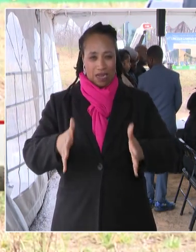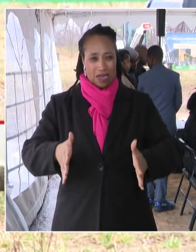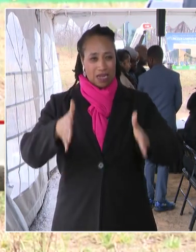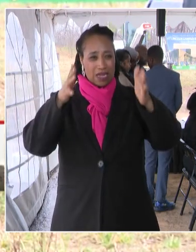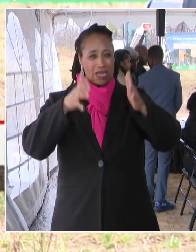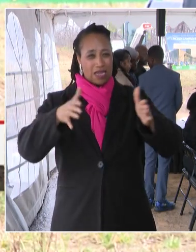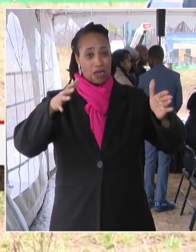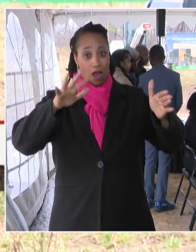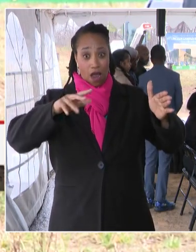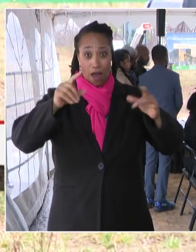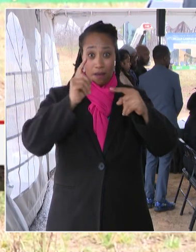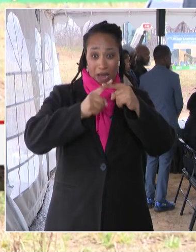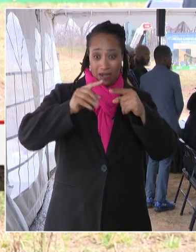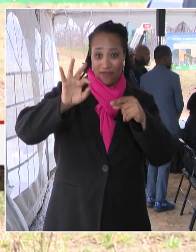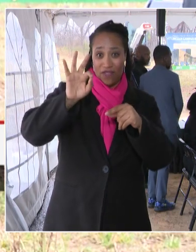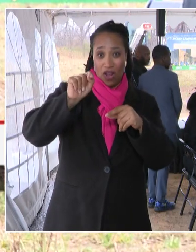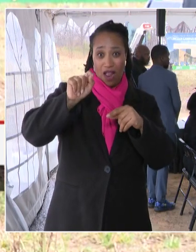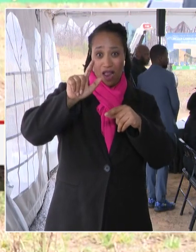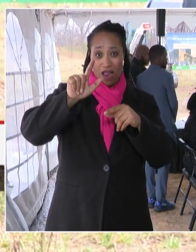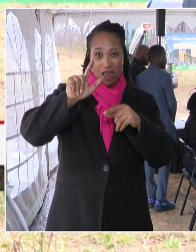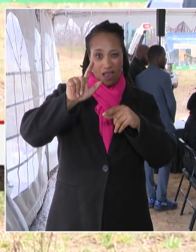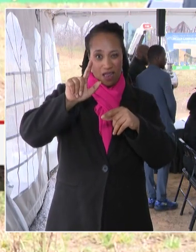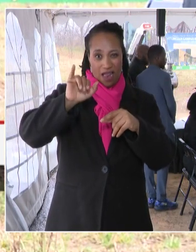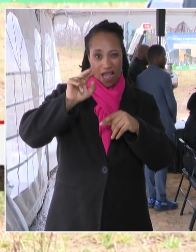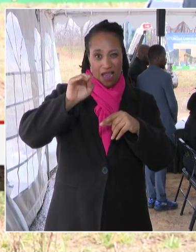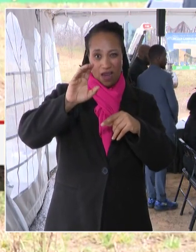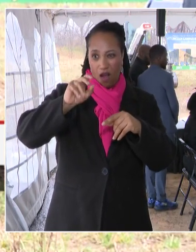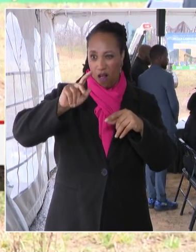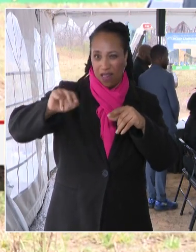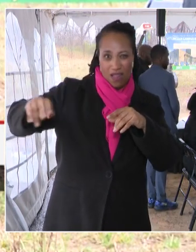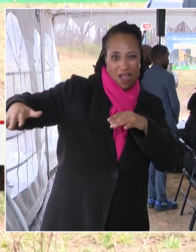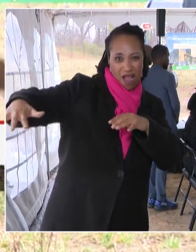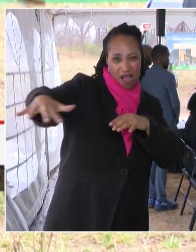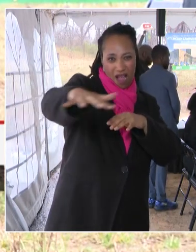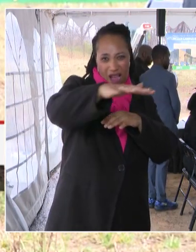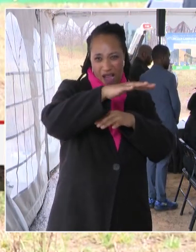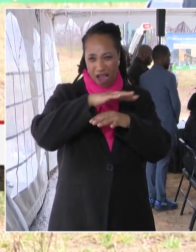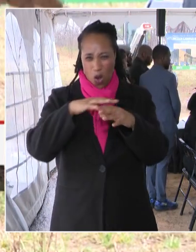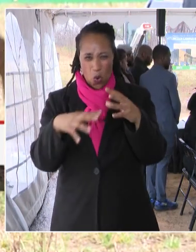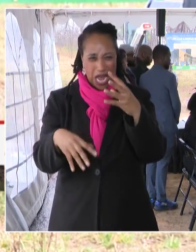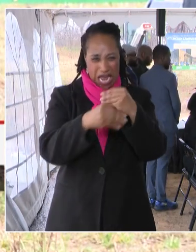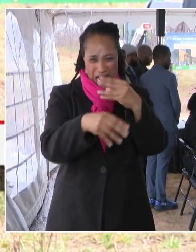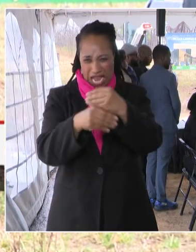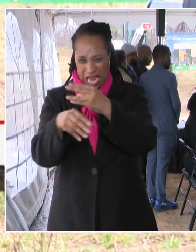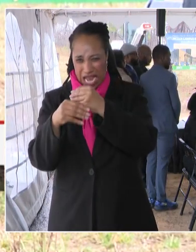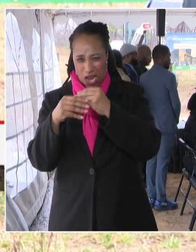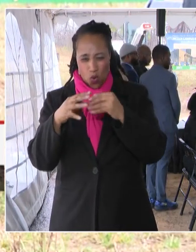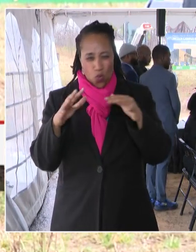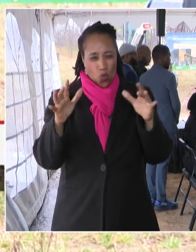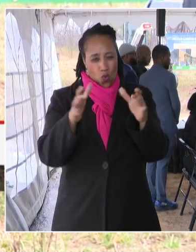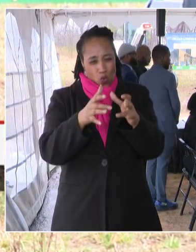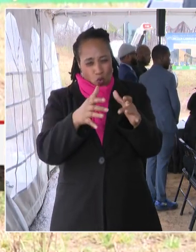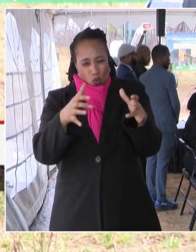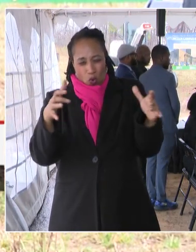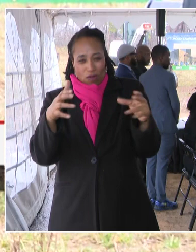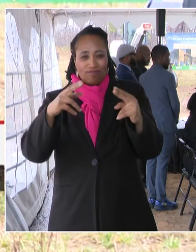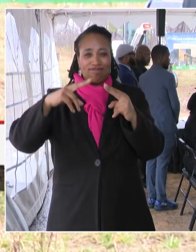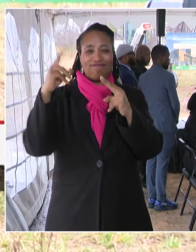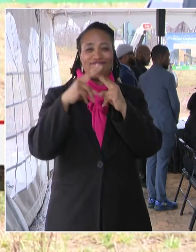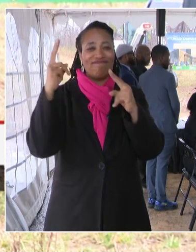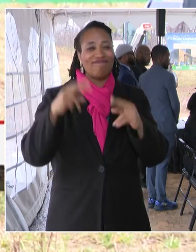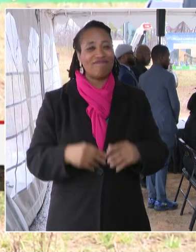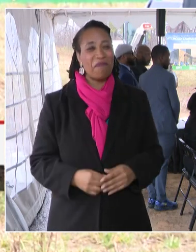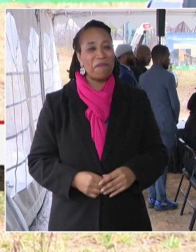you all will be competing for space for that very reason. When I think of what Fort Lincoln used to be, and I see